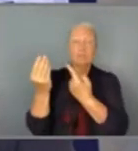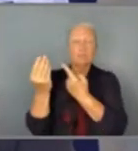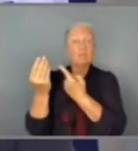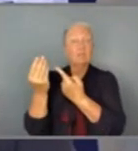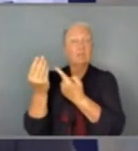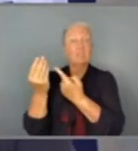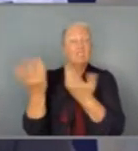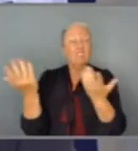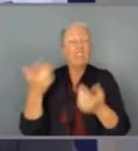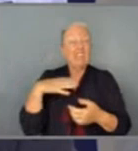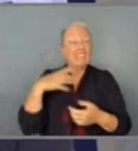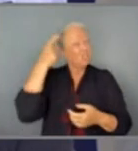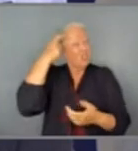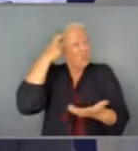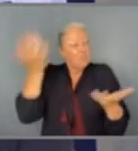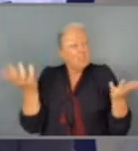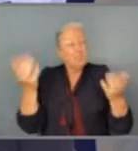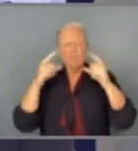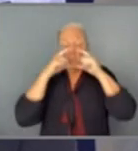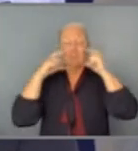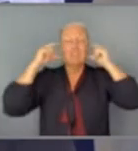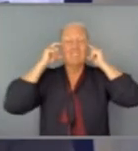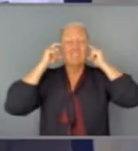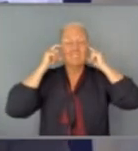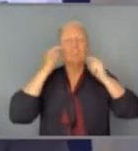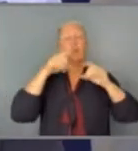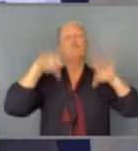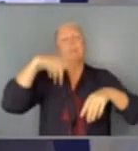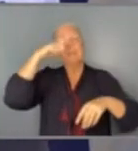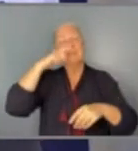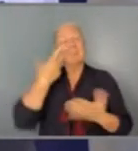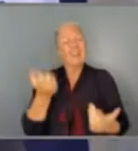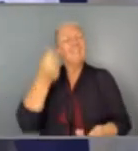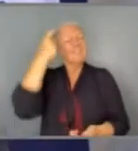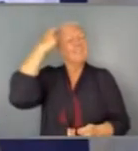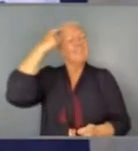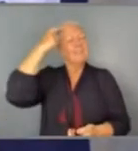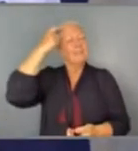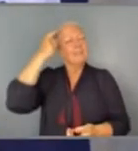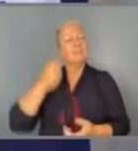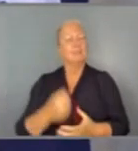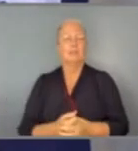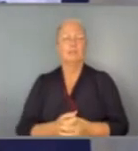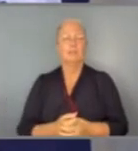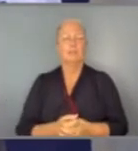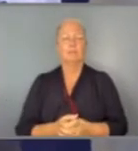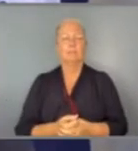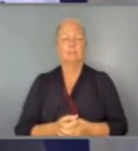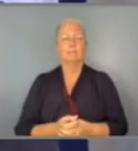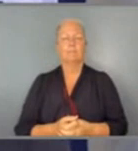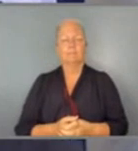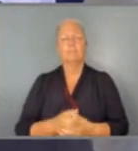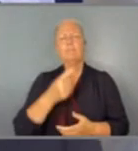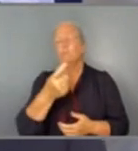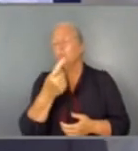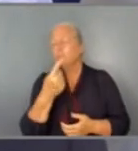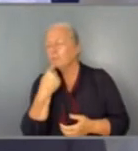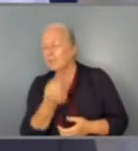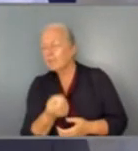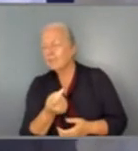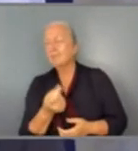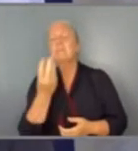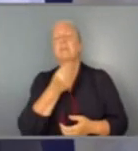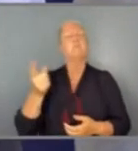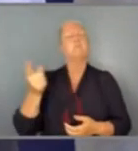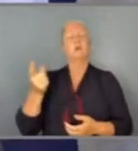common sense, and Australians have great common sense. Prime Minister, you said that some states and territories aren't willing to give up PCR testing